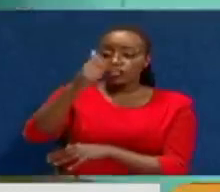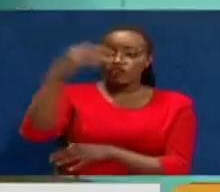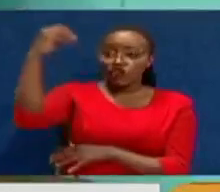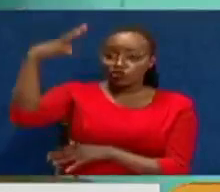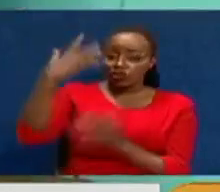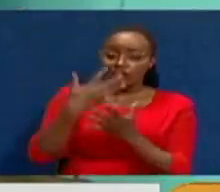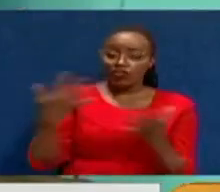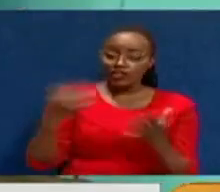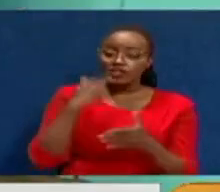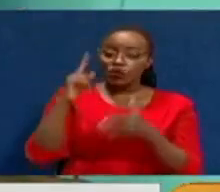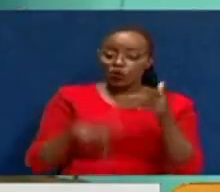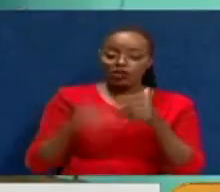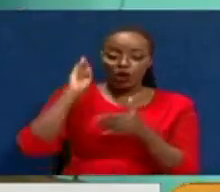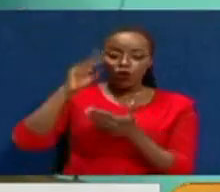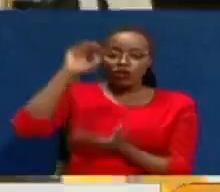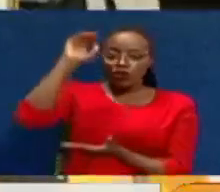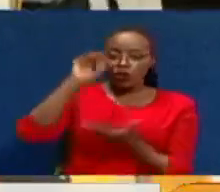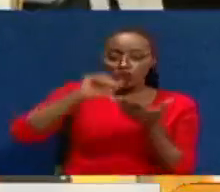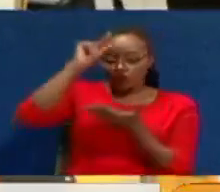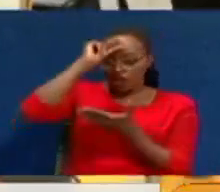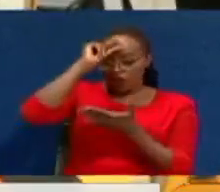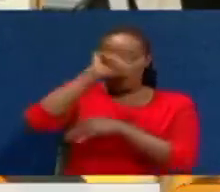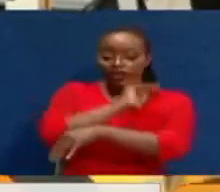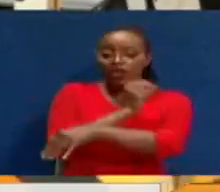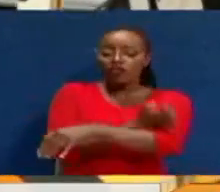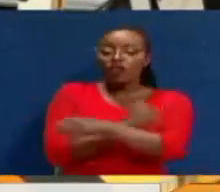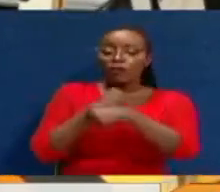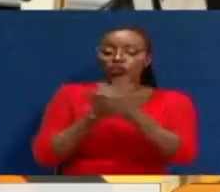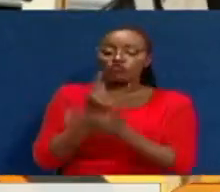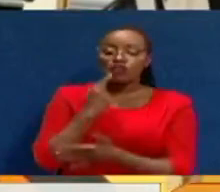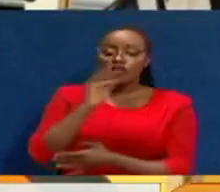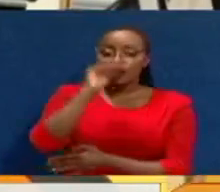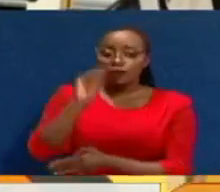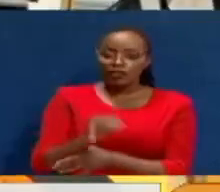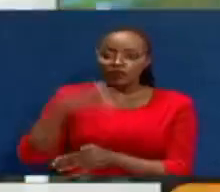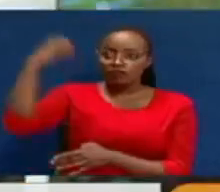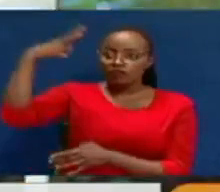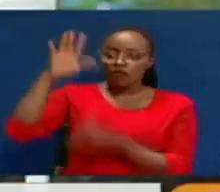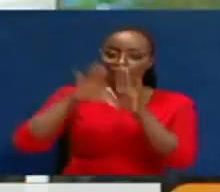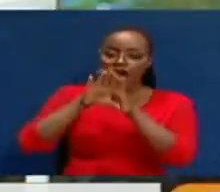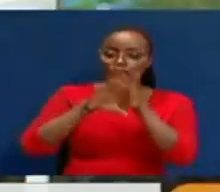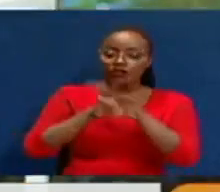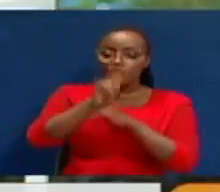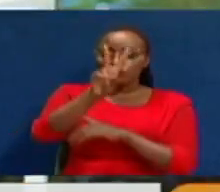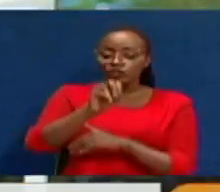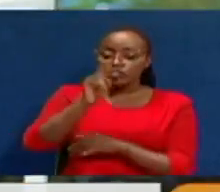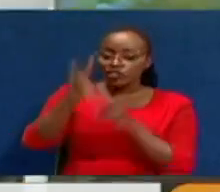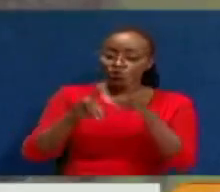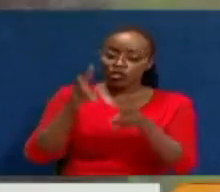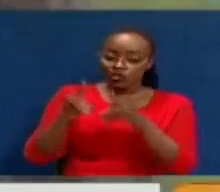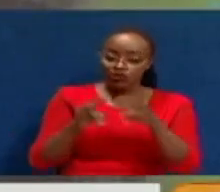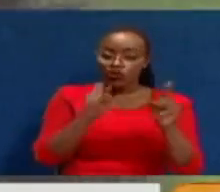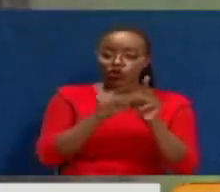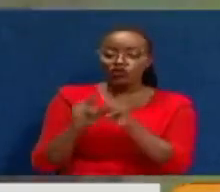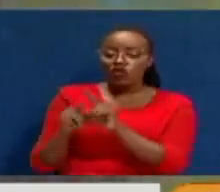solar products, saying it will slow down government's efforts of ensuring 100% electricity access by 2022